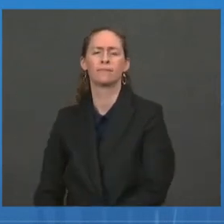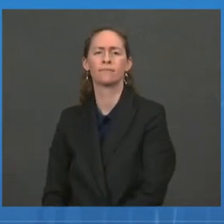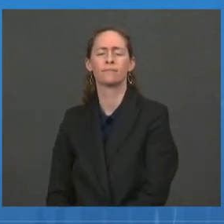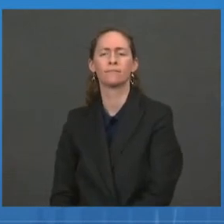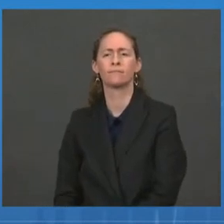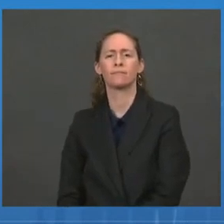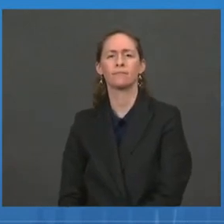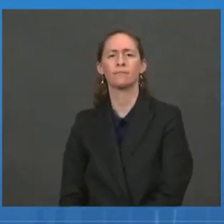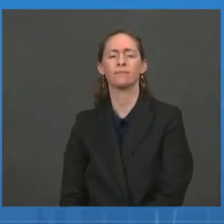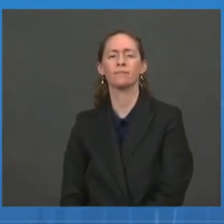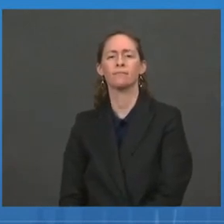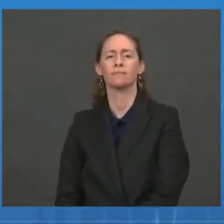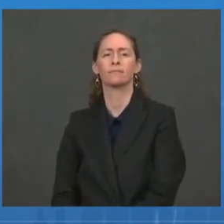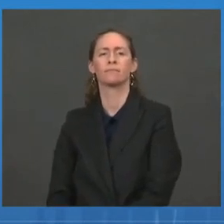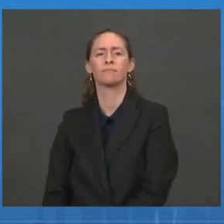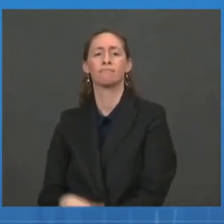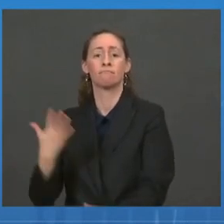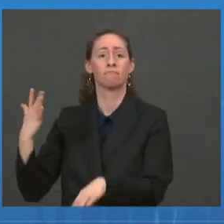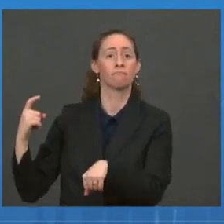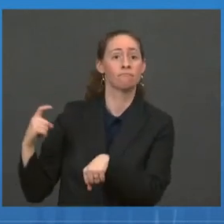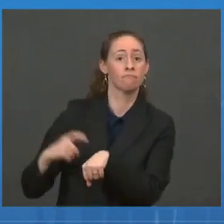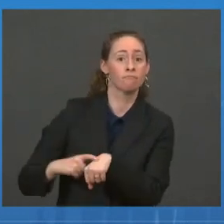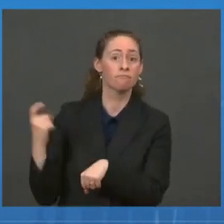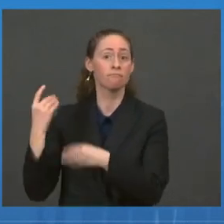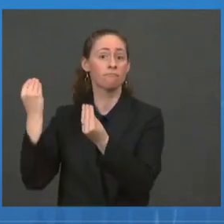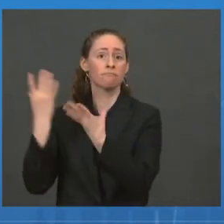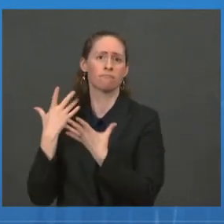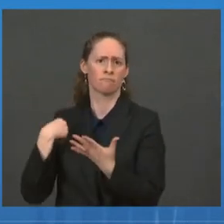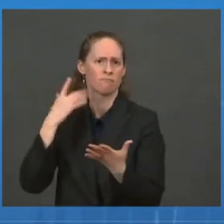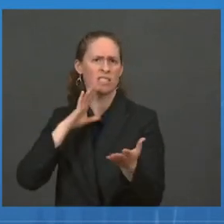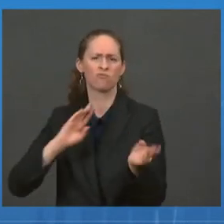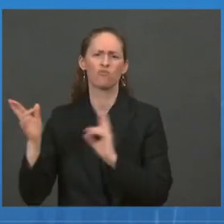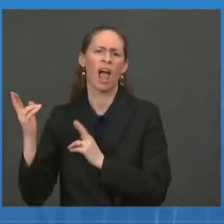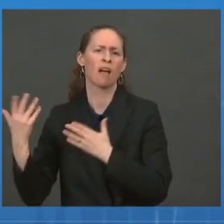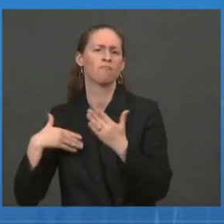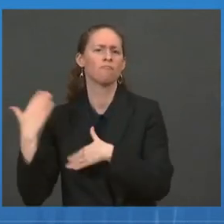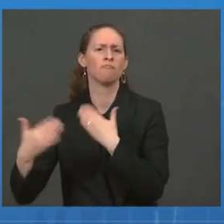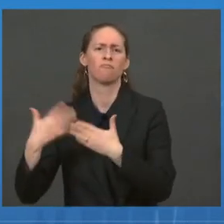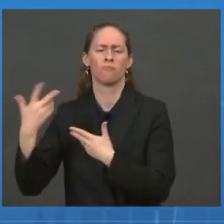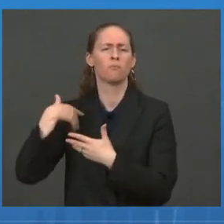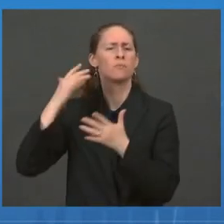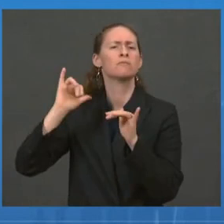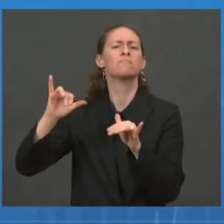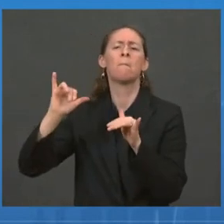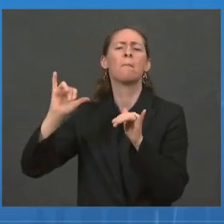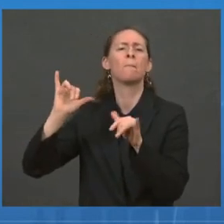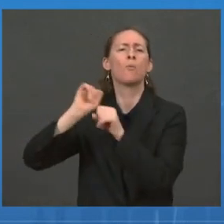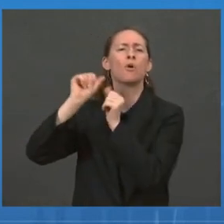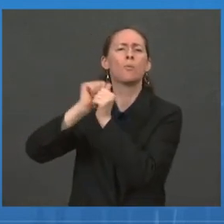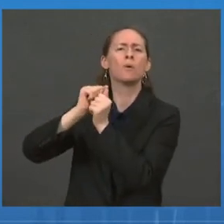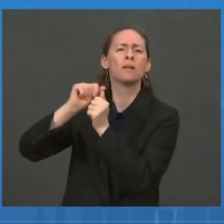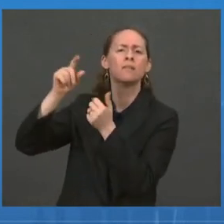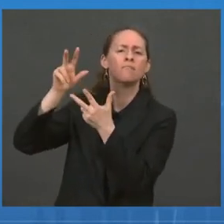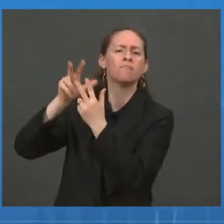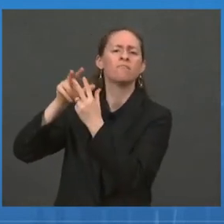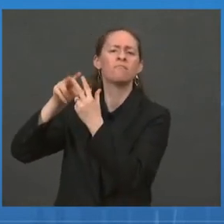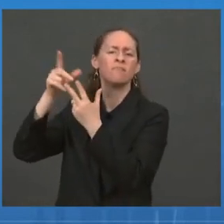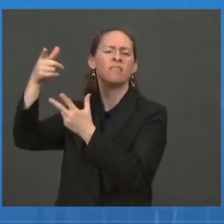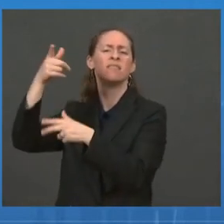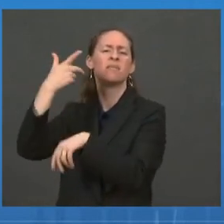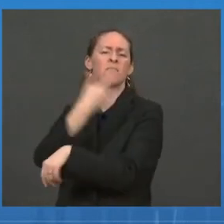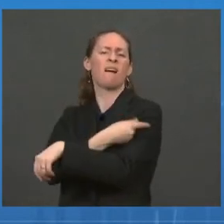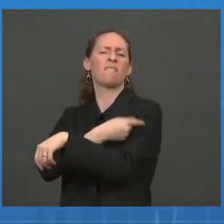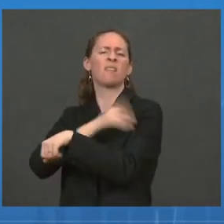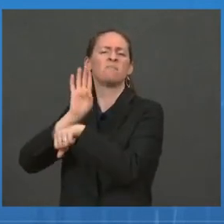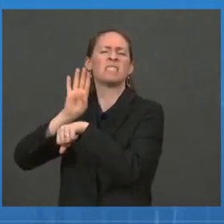contact with the drug manufacturers through the days ahead as we learn more about the variant the companies current currently estimate that it